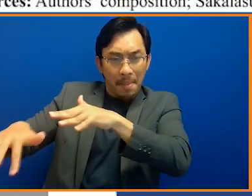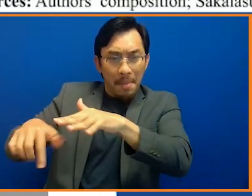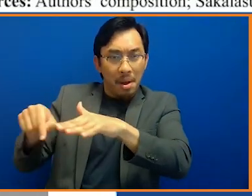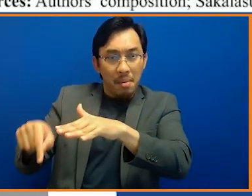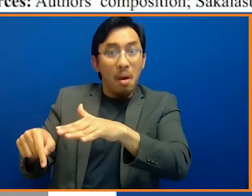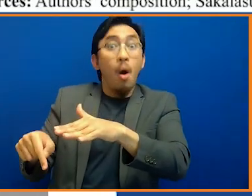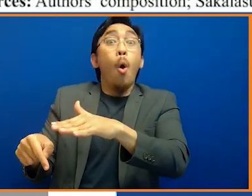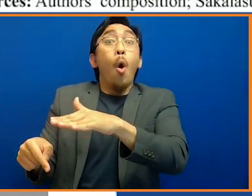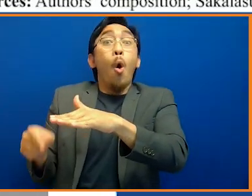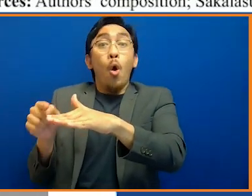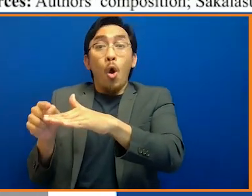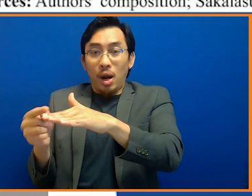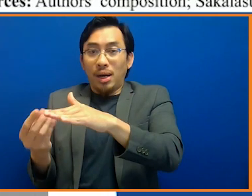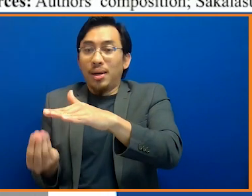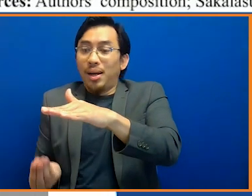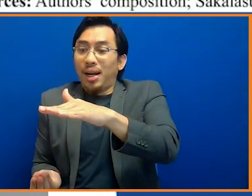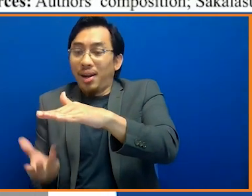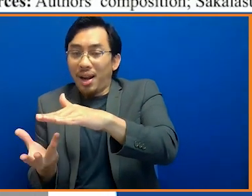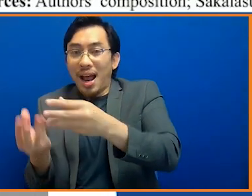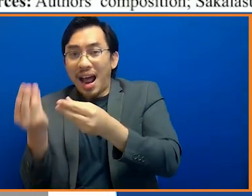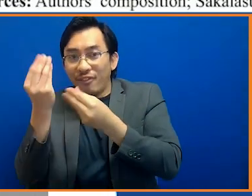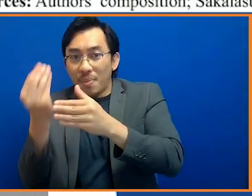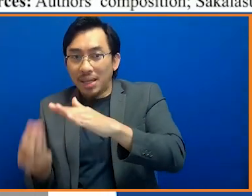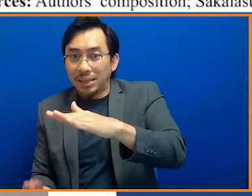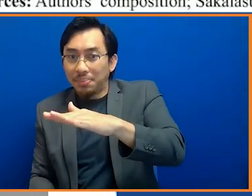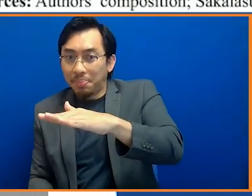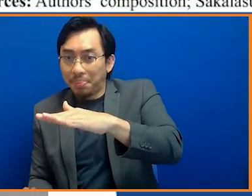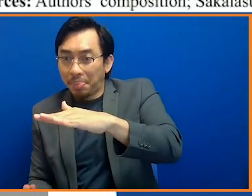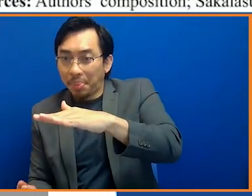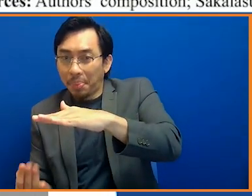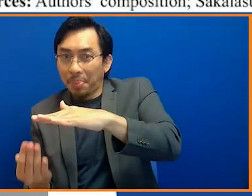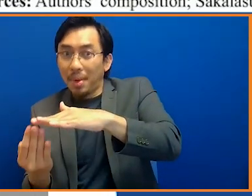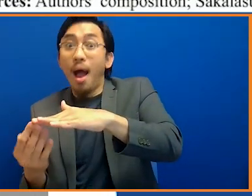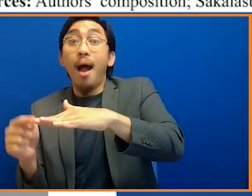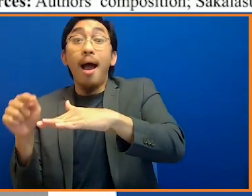undersea earthquake that can probably generate tsunami.